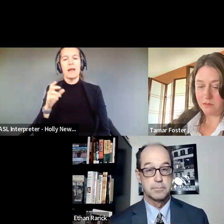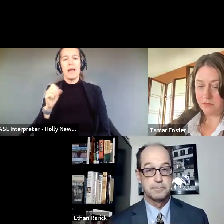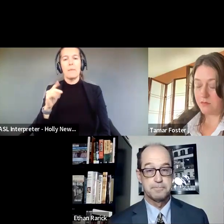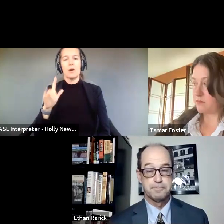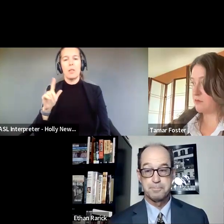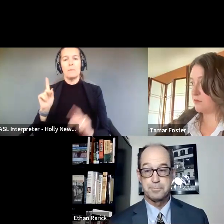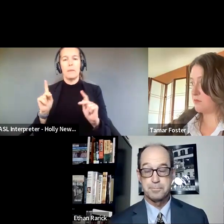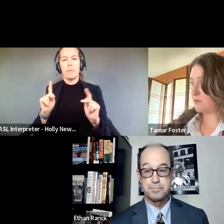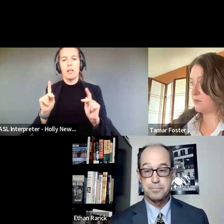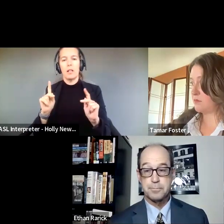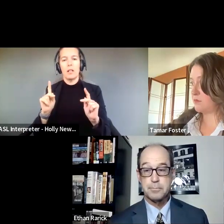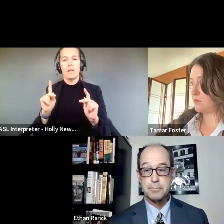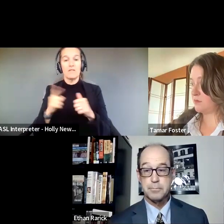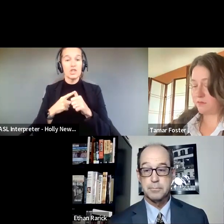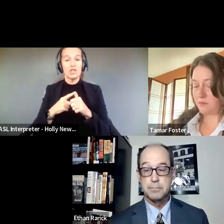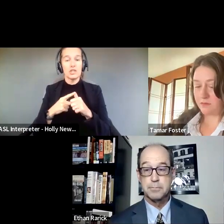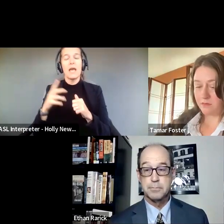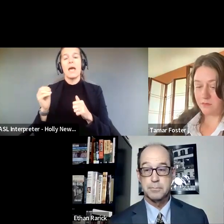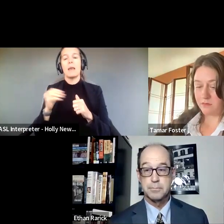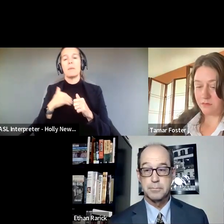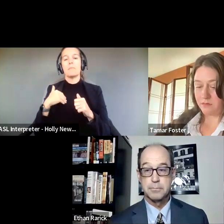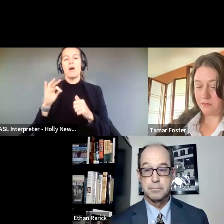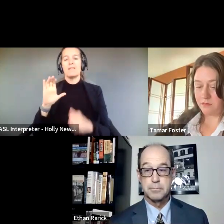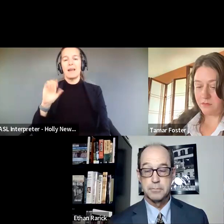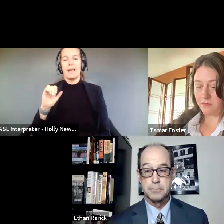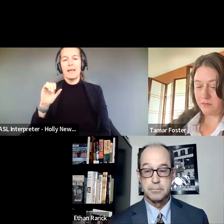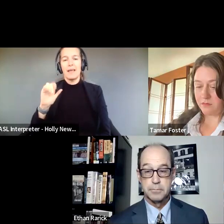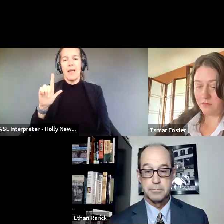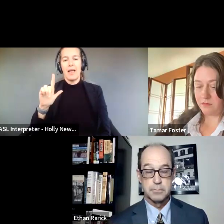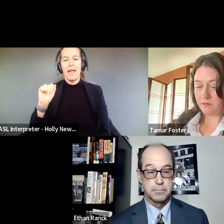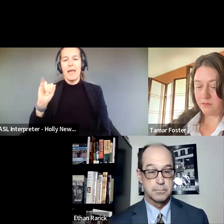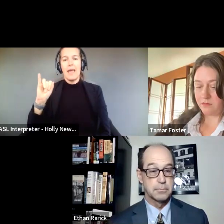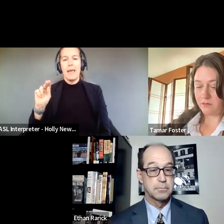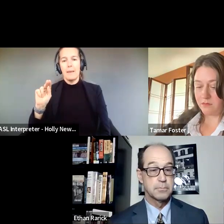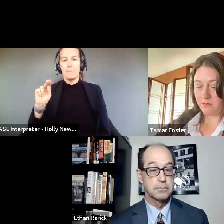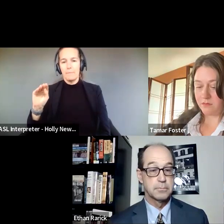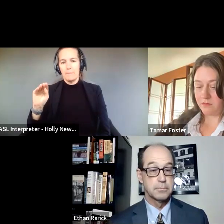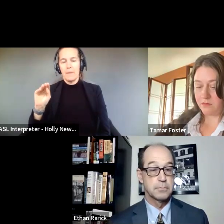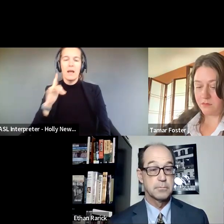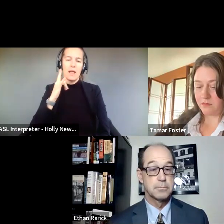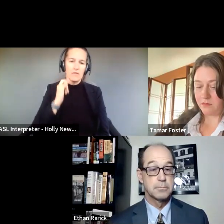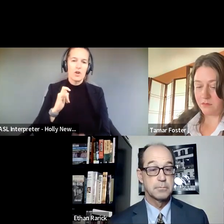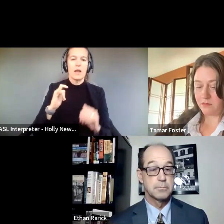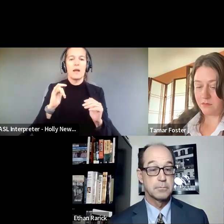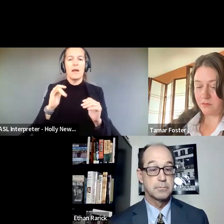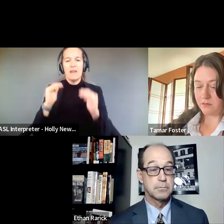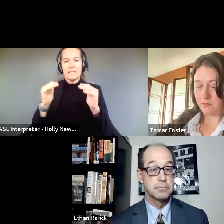of also a member of the CalAIM, California Advancing and Innovating